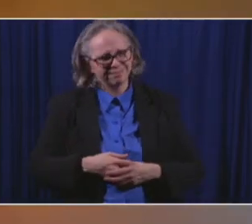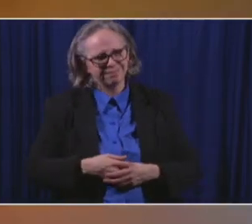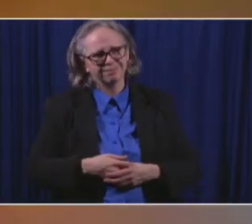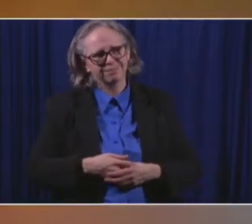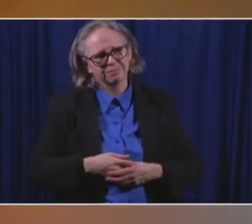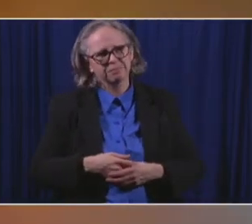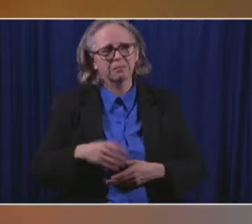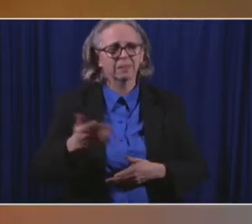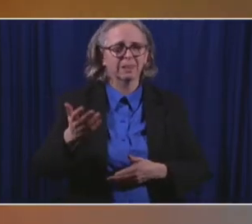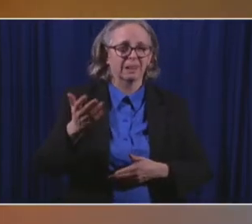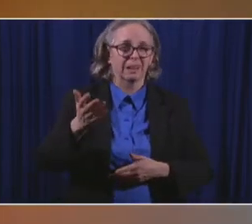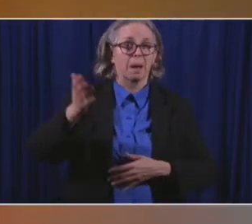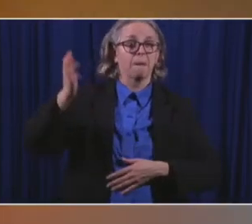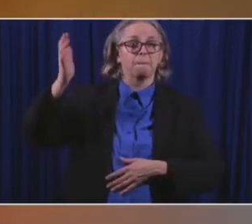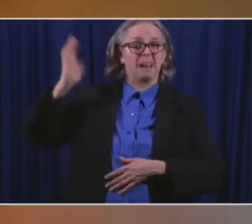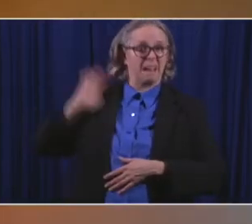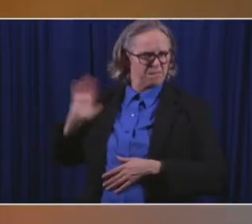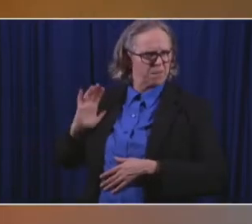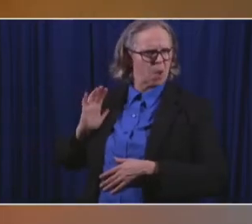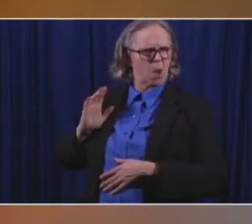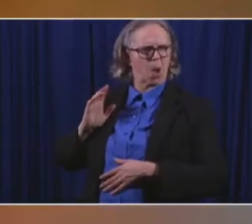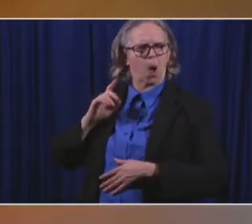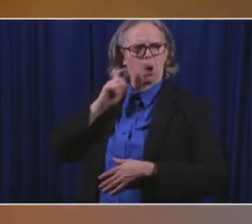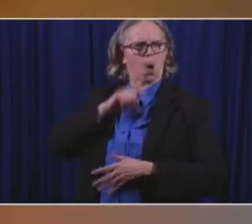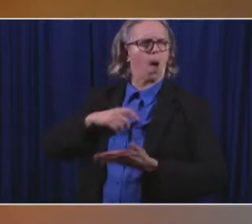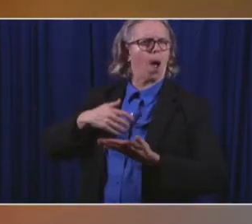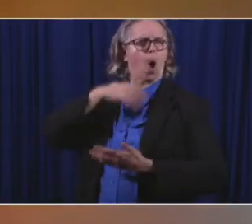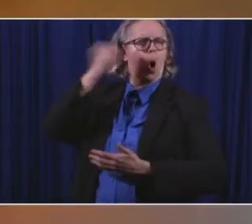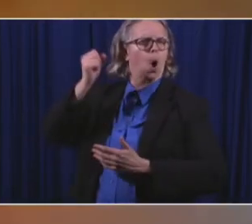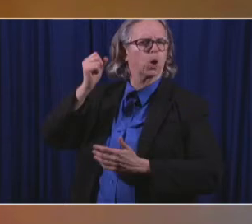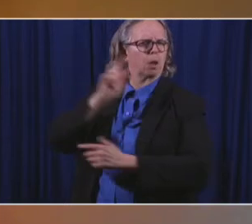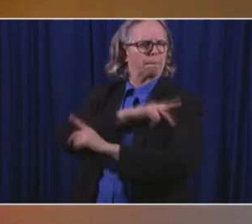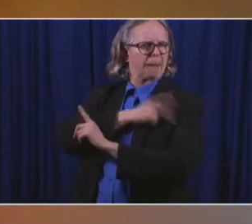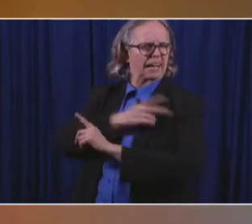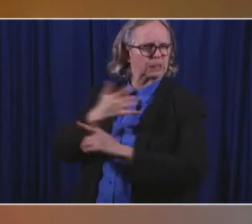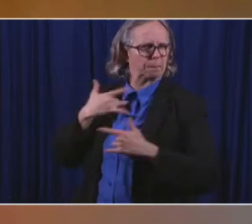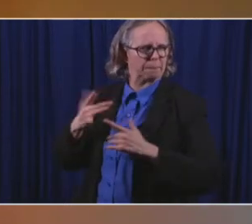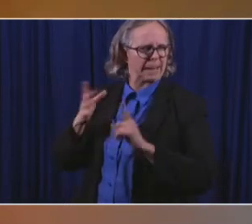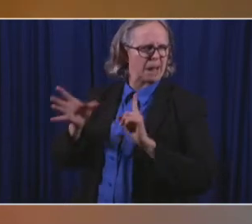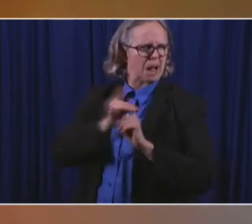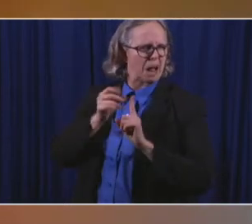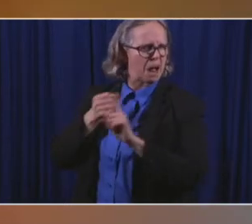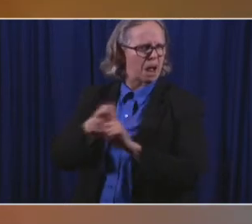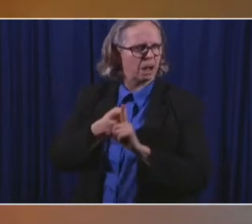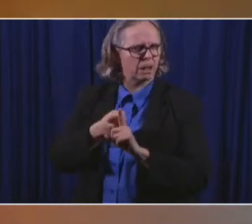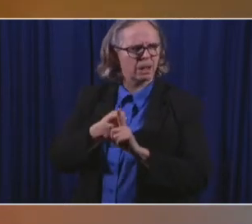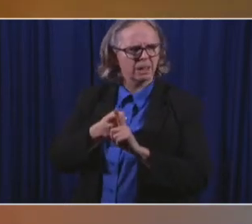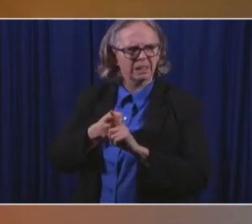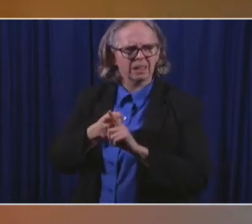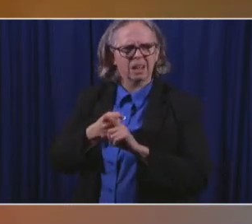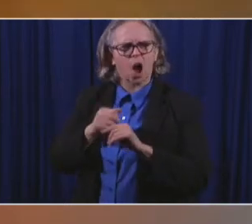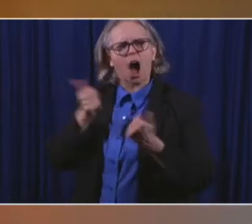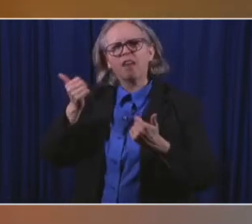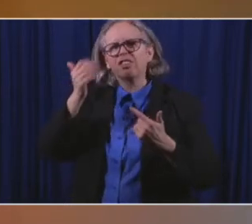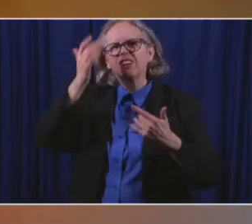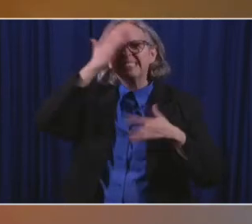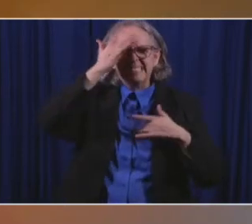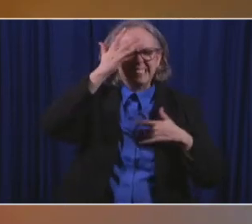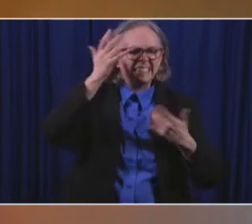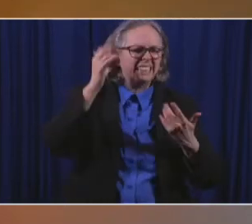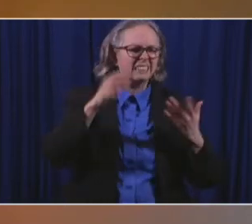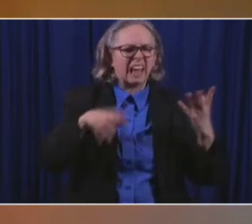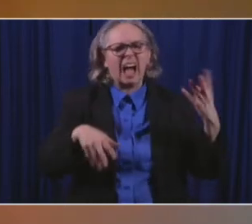At first, we were definitely seeing your typical older population, definitely had comorbidities or other illnesses that made them at high risk